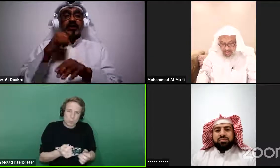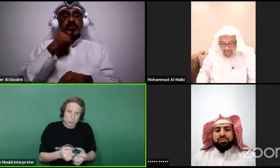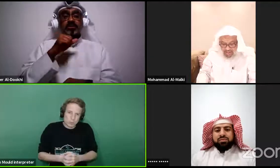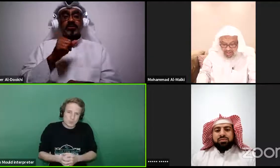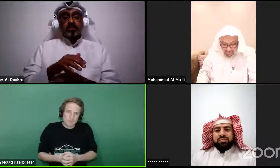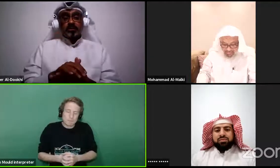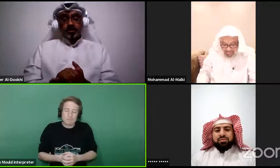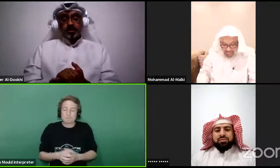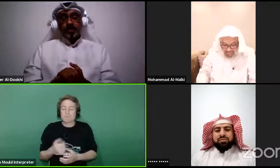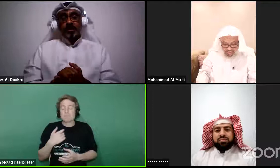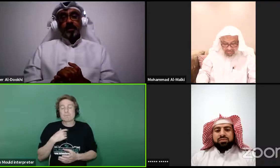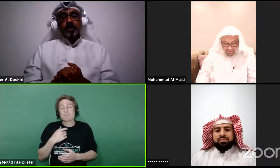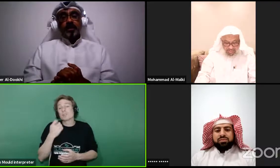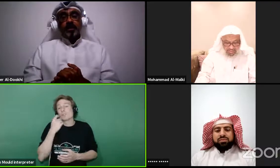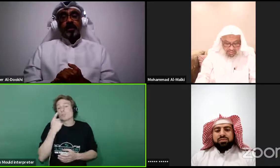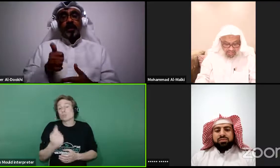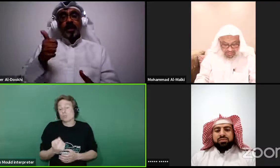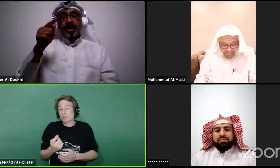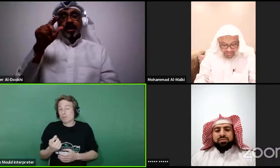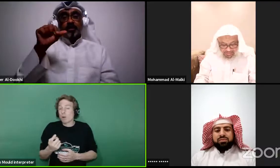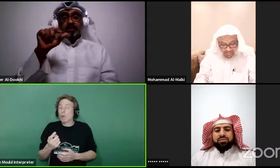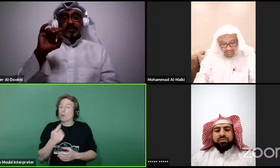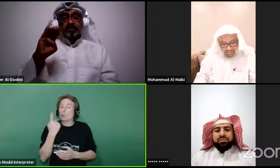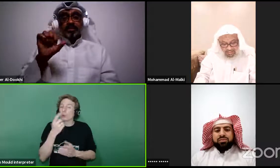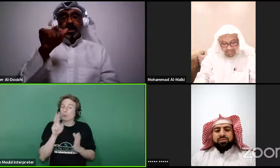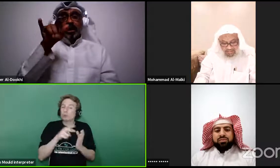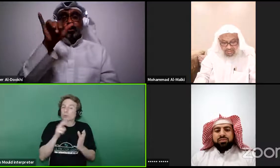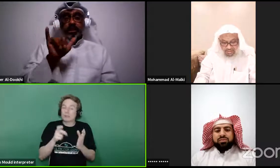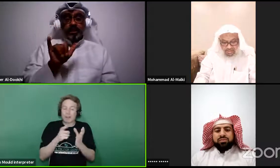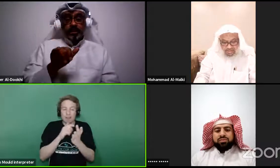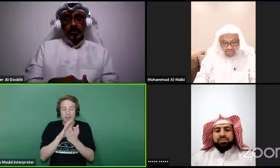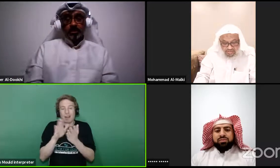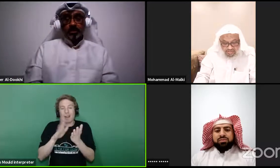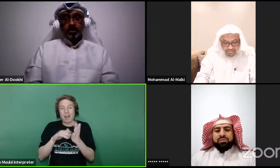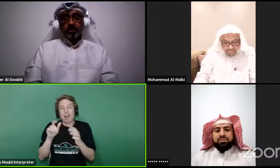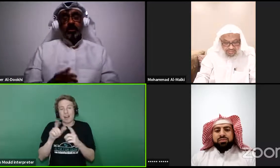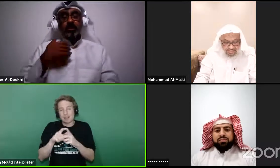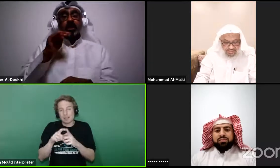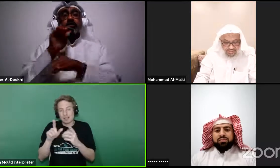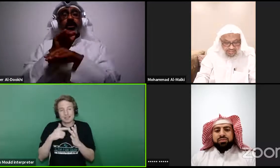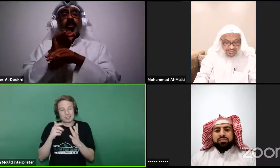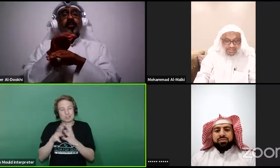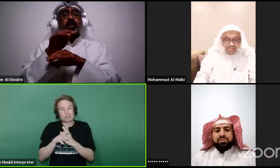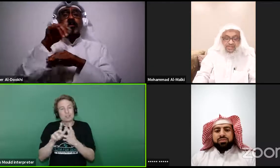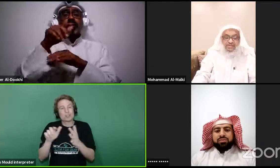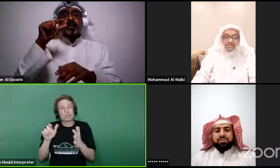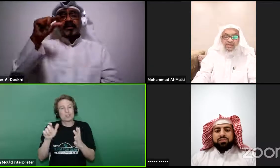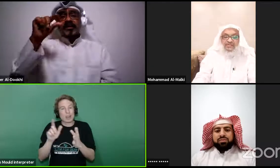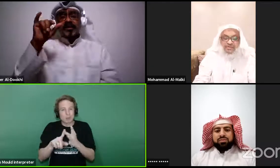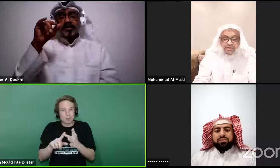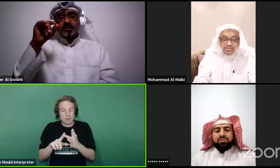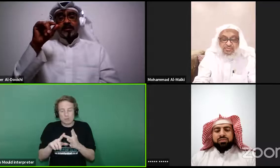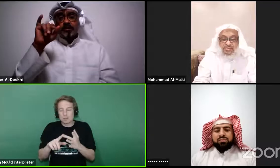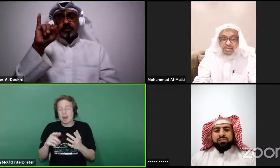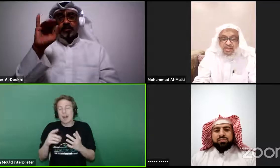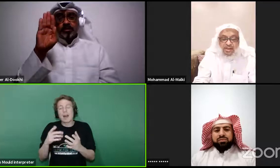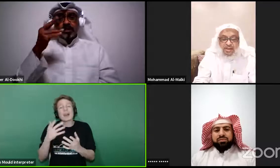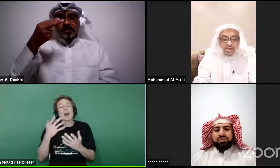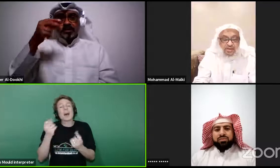be Ahmed Jawi, and the lecturer going to be Dr. Mas'ad al-Husseini